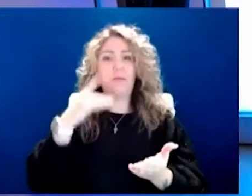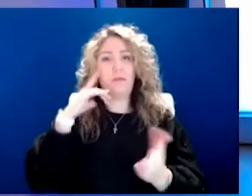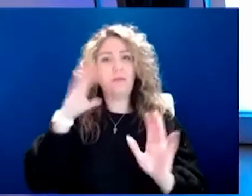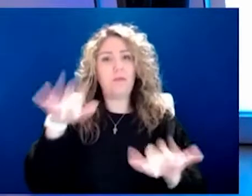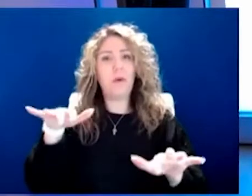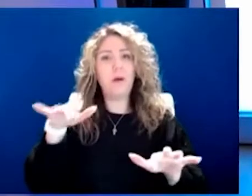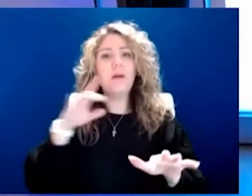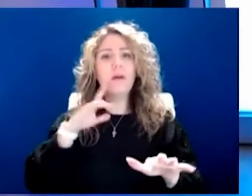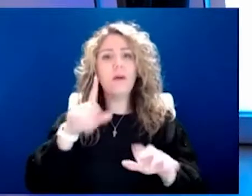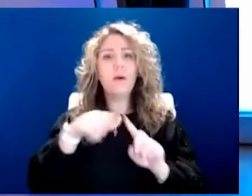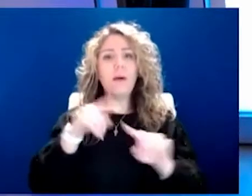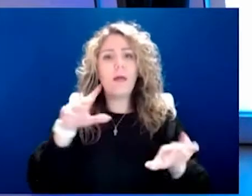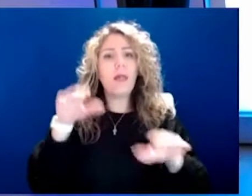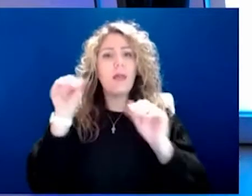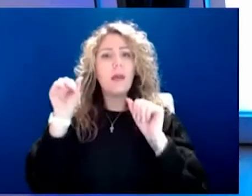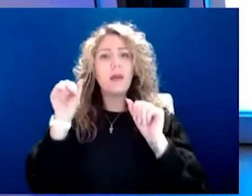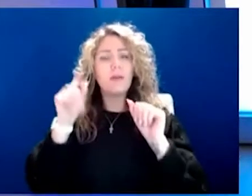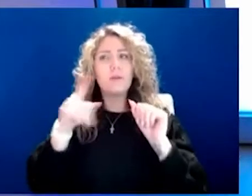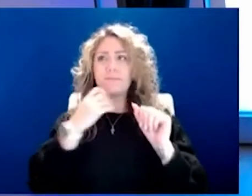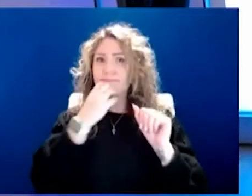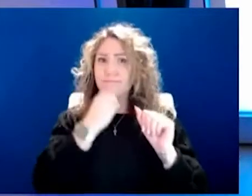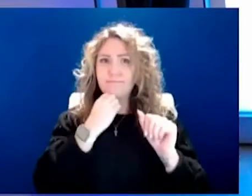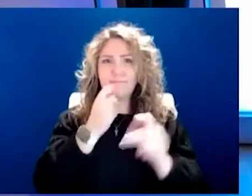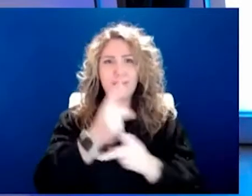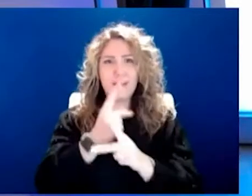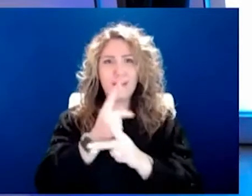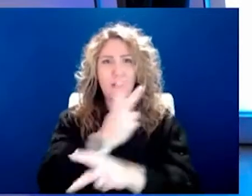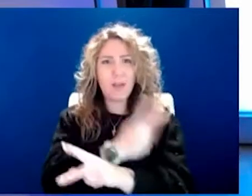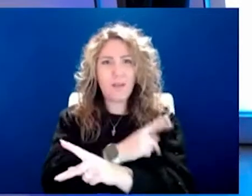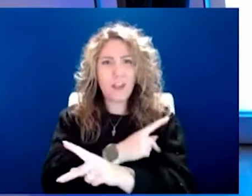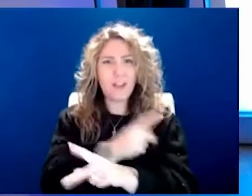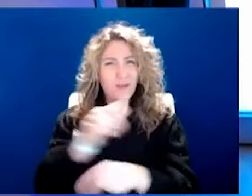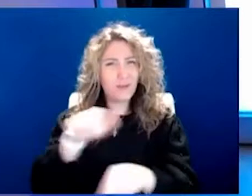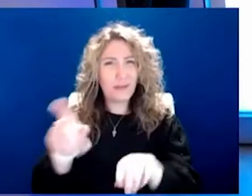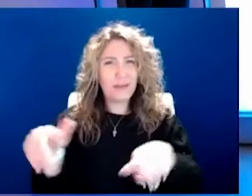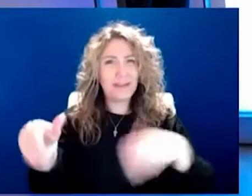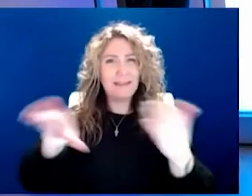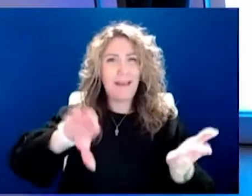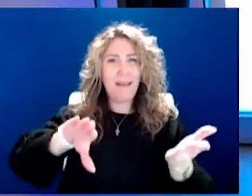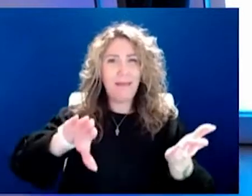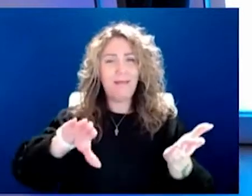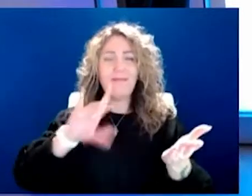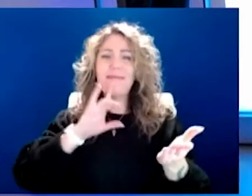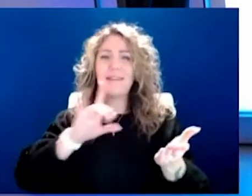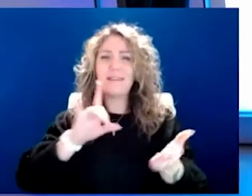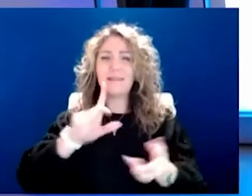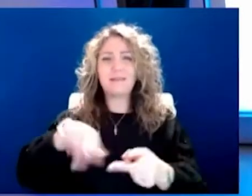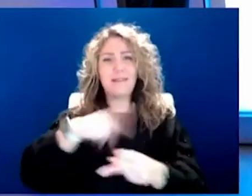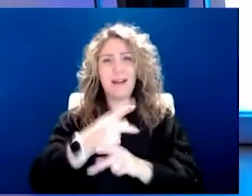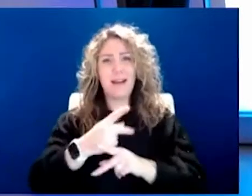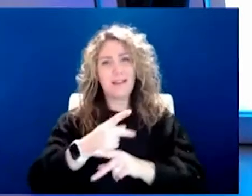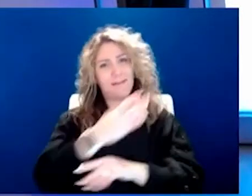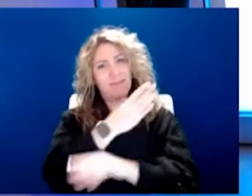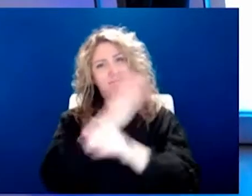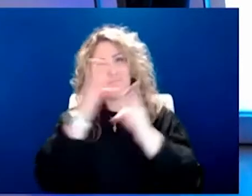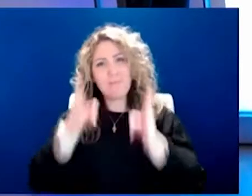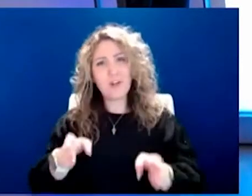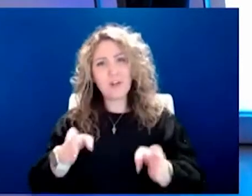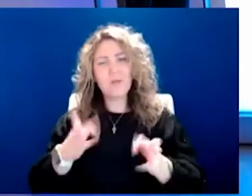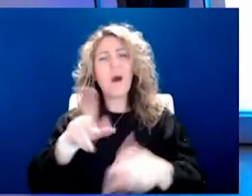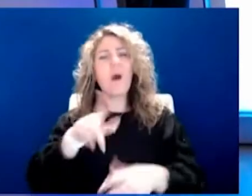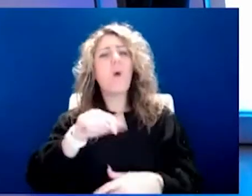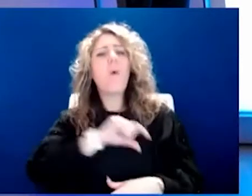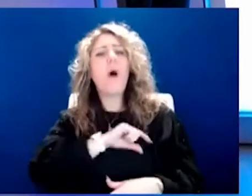really care for these patients. They're patients even in death. And it takes a certain type of person to do this. What kind of qualities do you have to do to be able